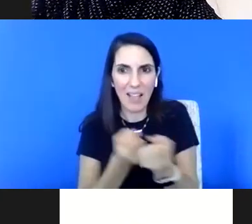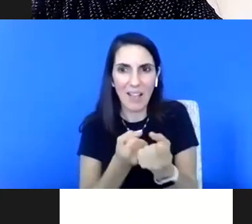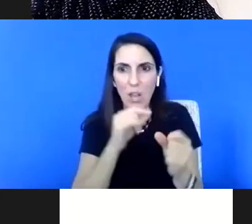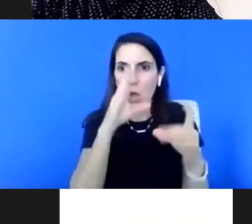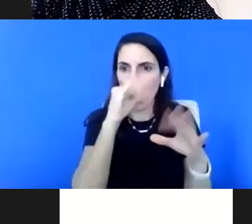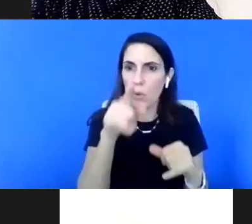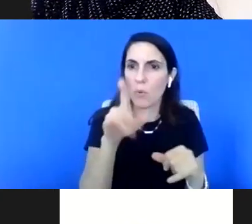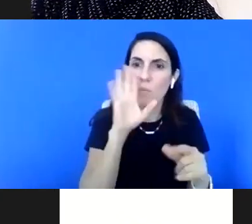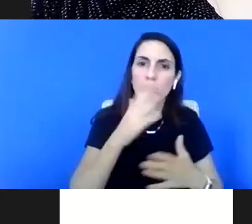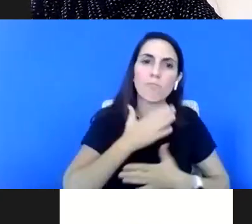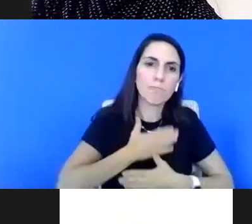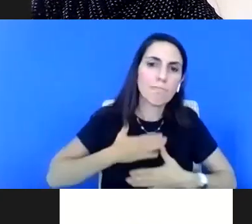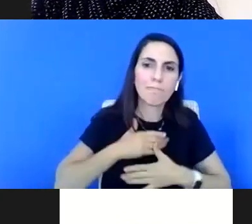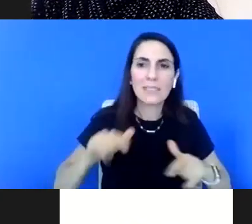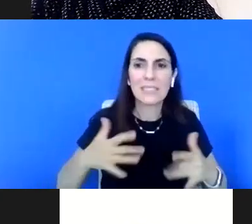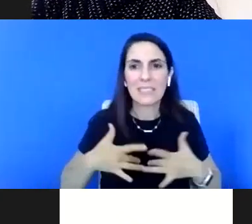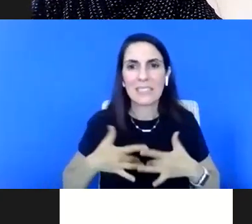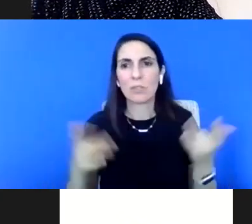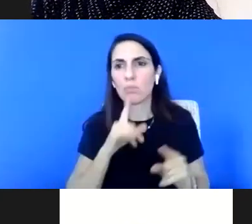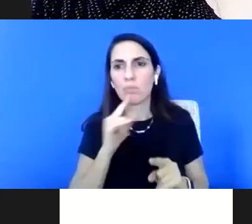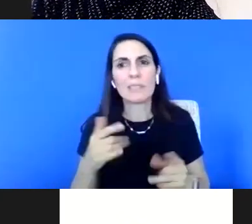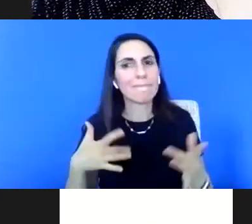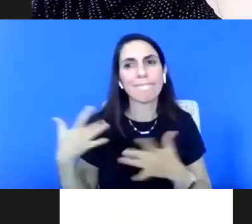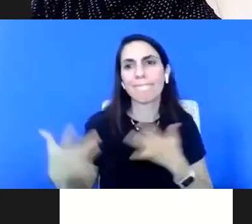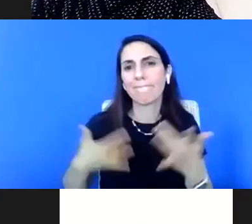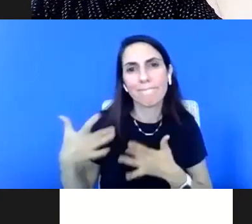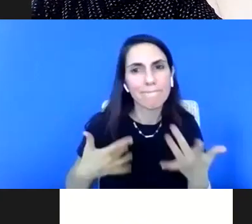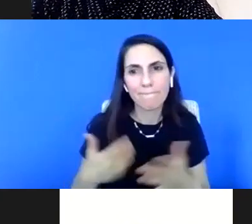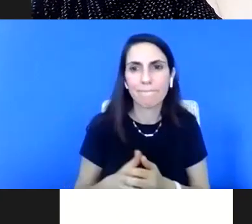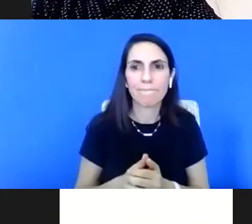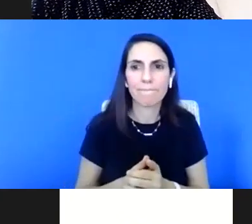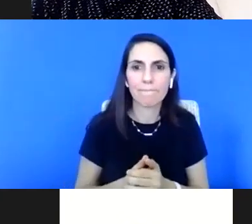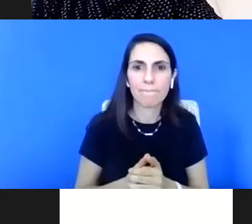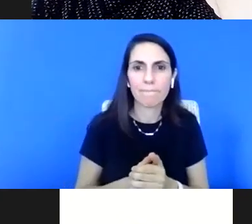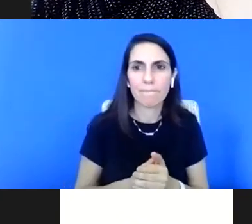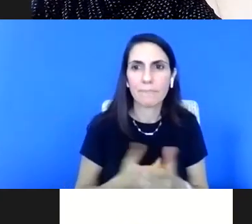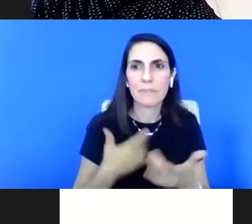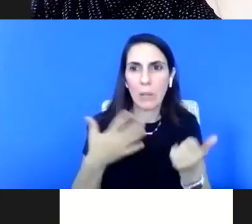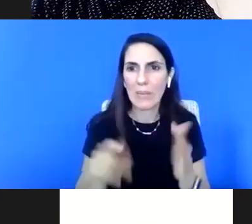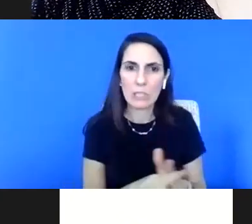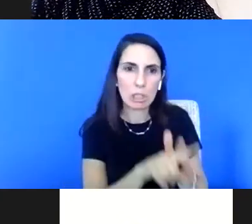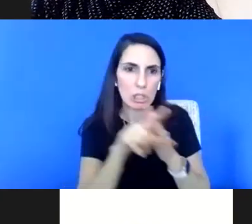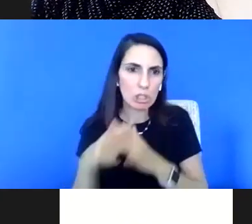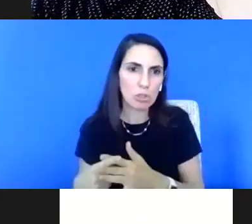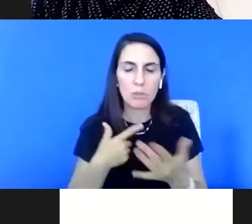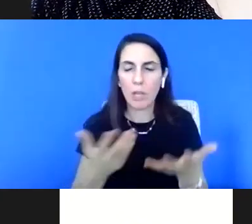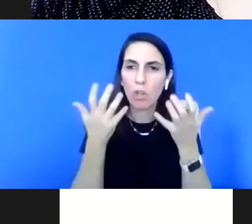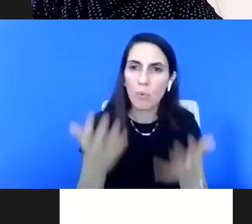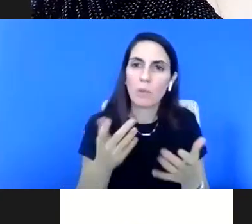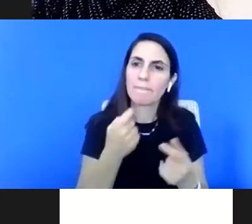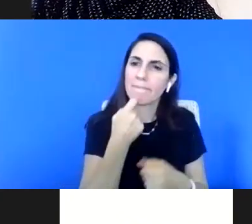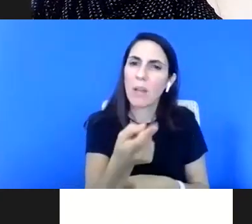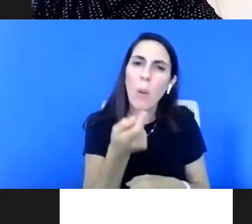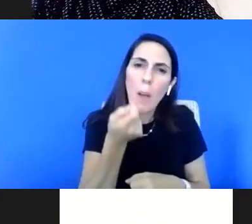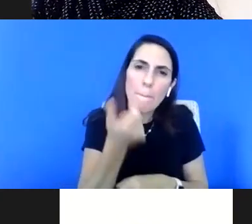enjoy our event. It's going to be really exciting. To start, I'd like to tell you a little